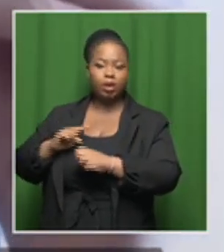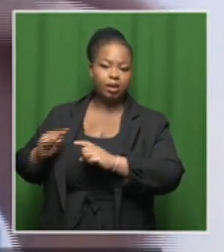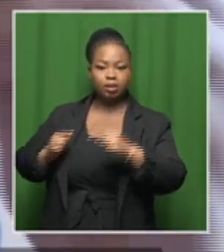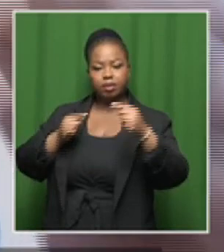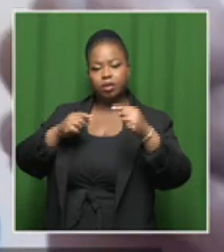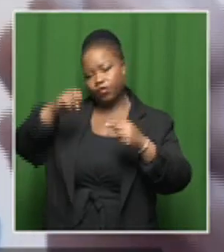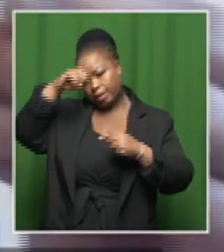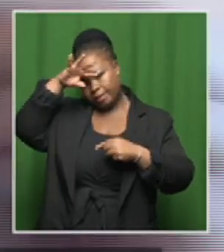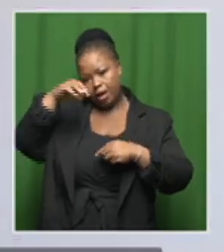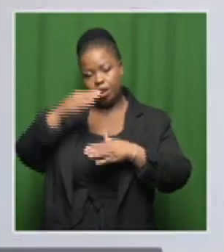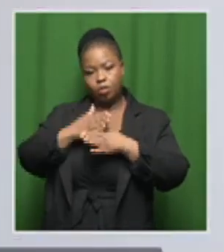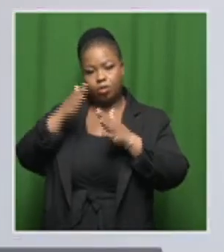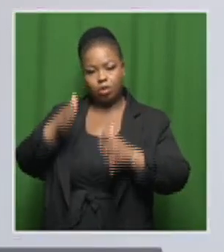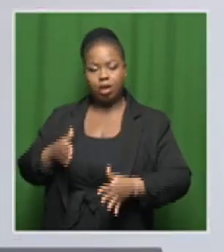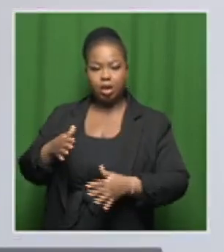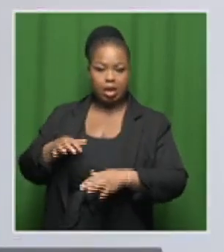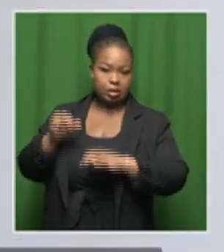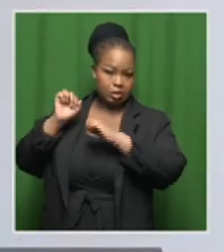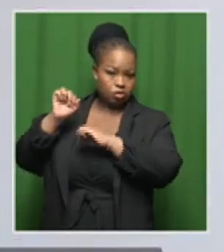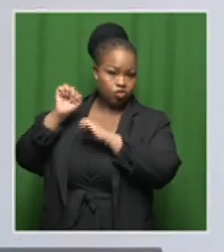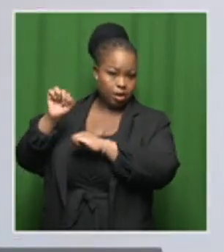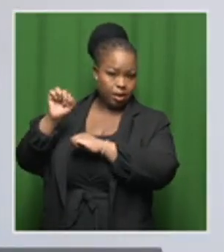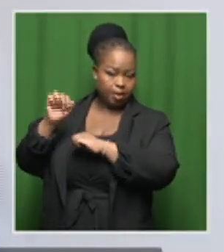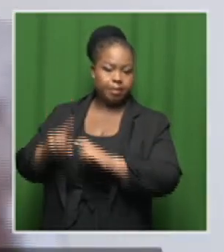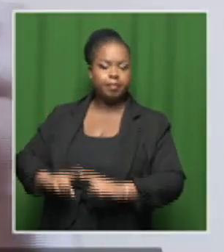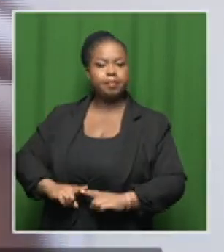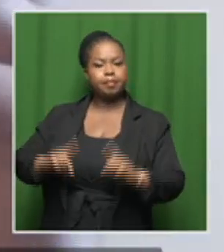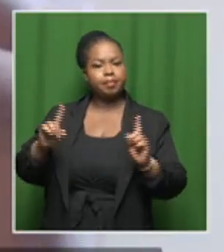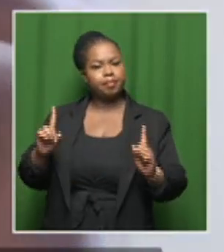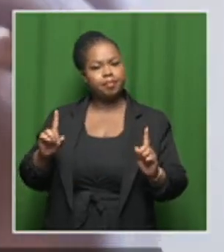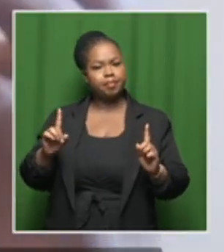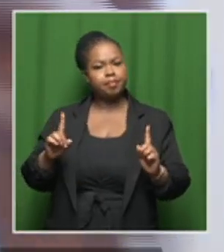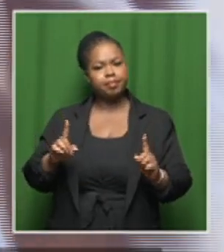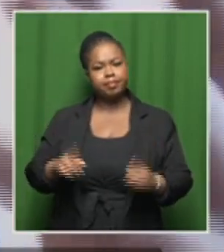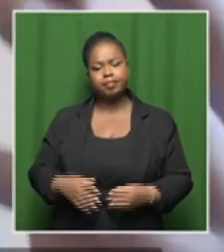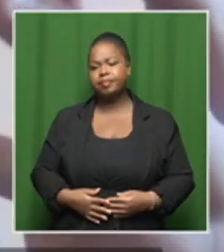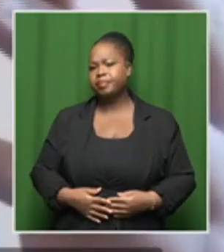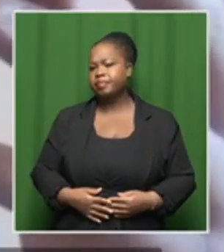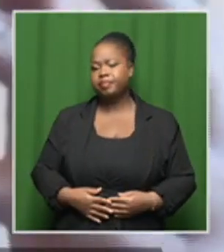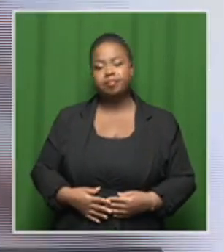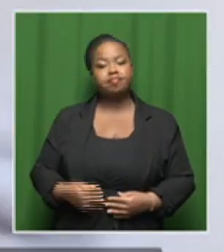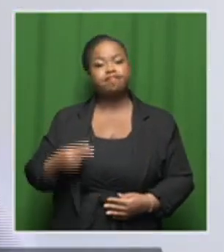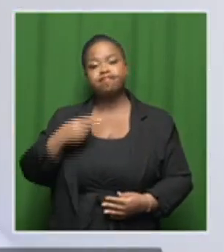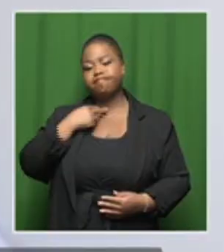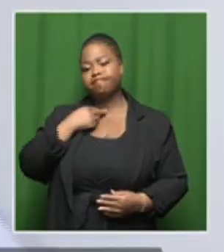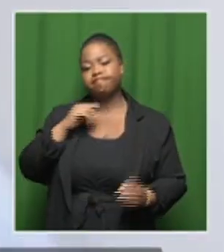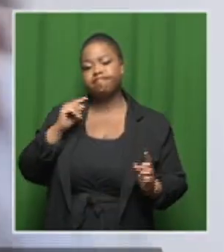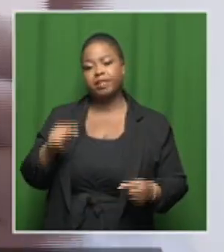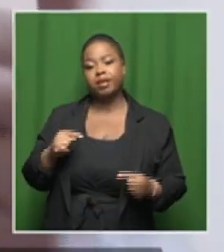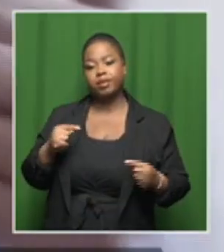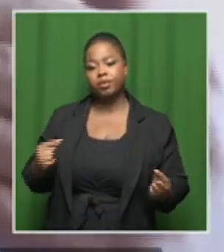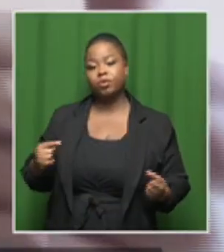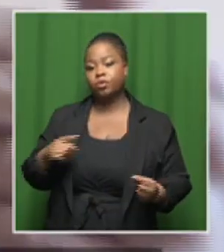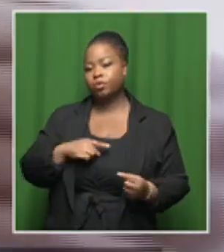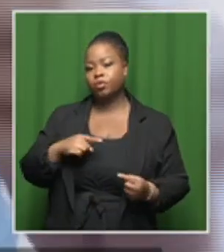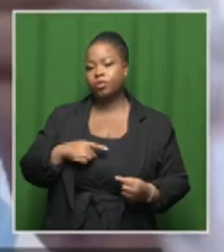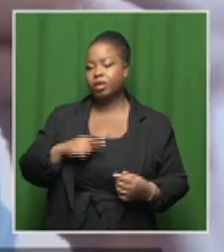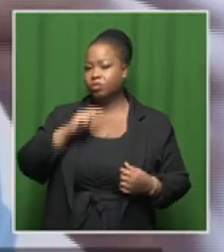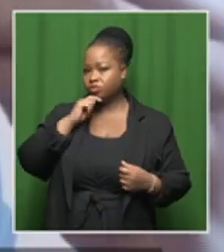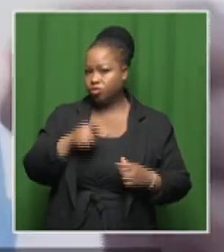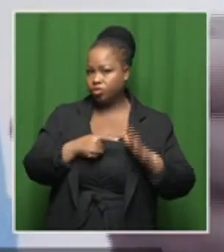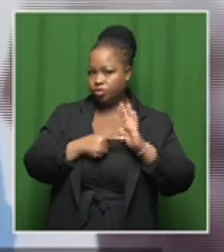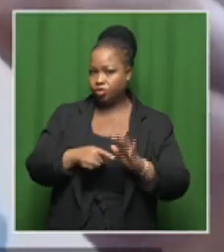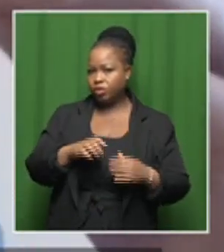mine workers' strike. But it wasn't able, this tells us about the